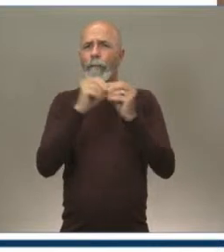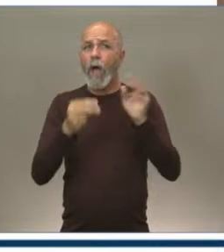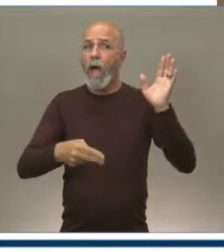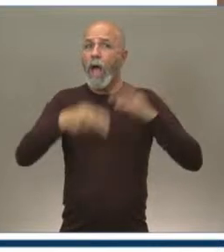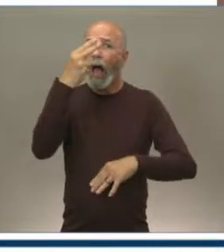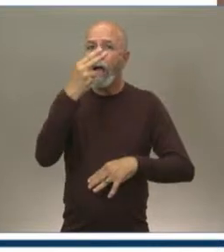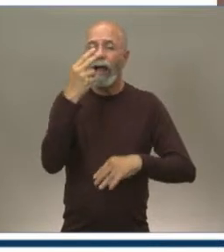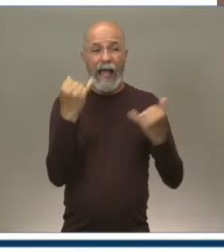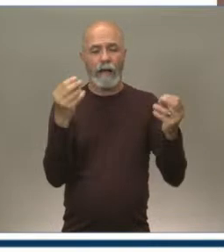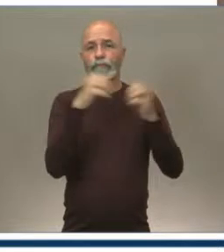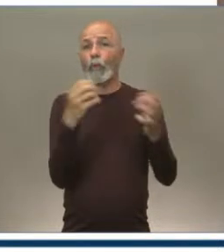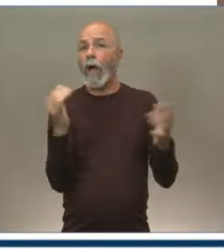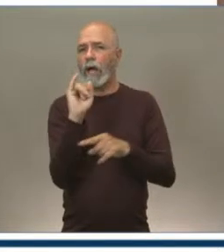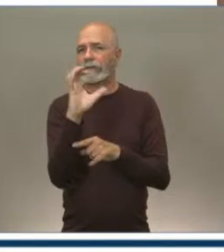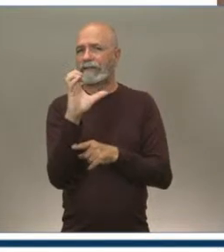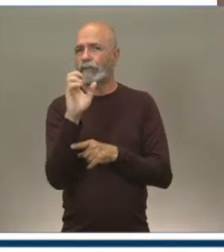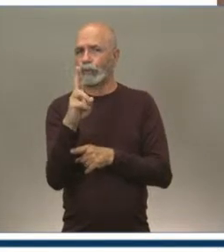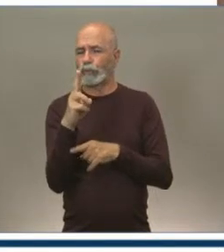As of this morning,